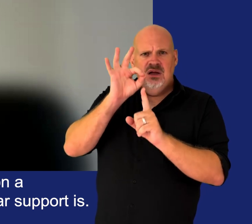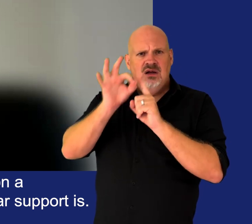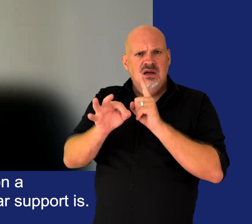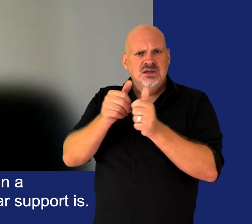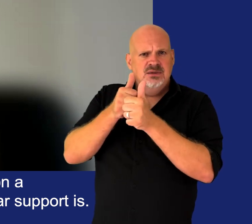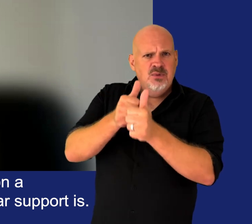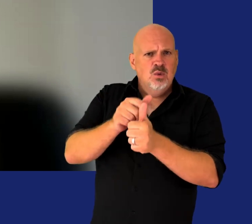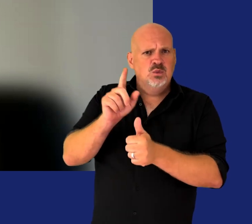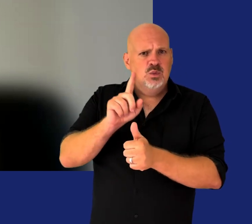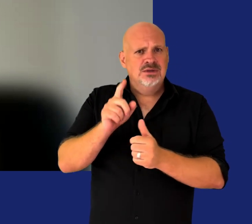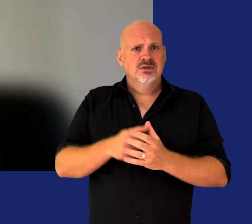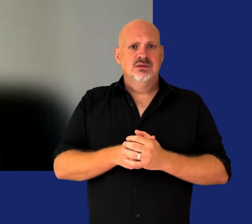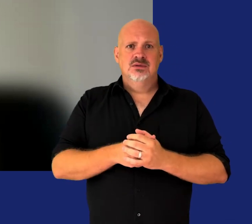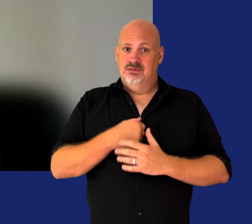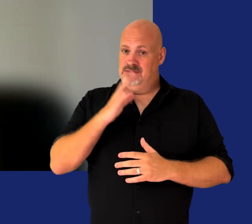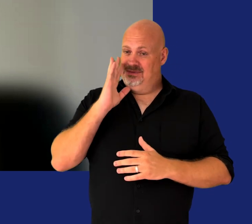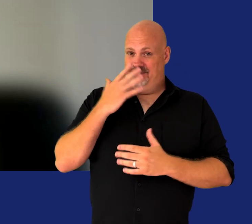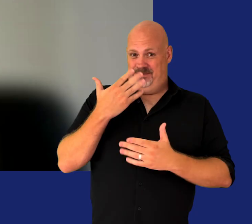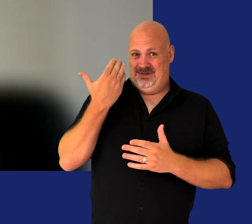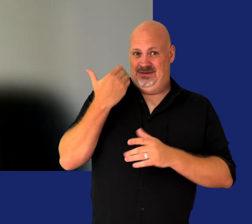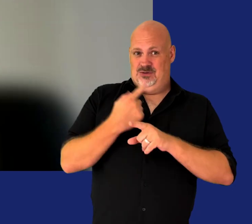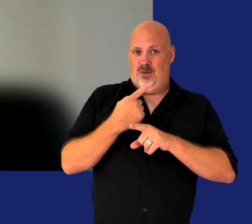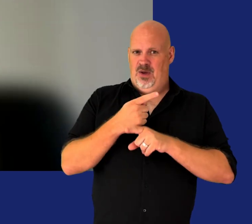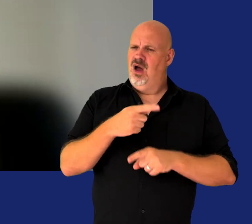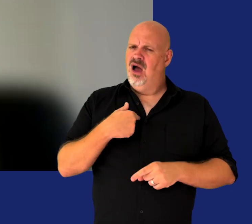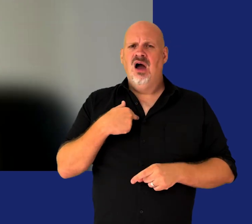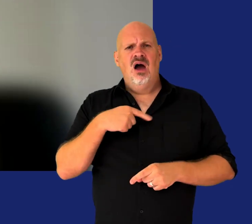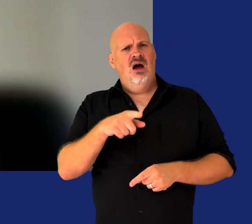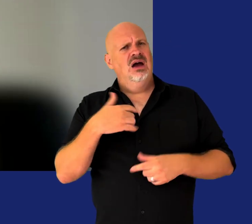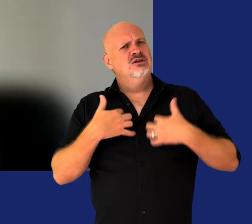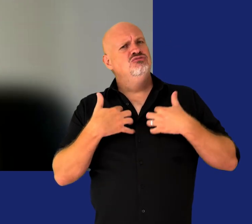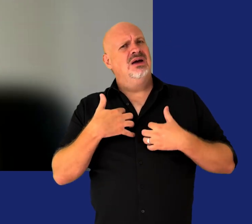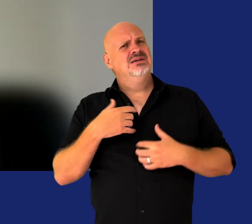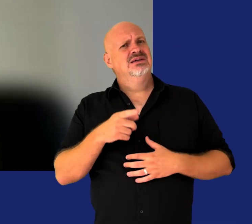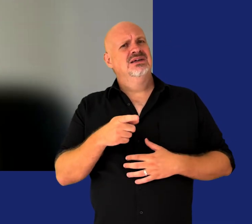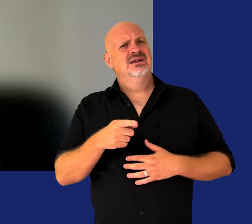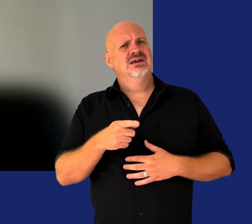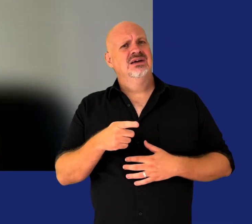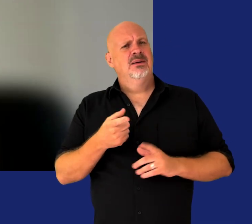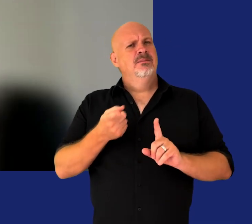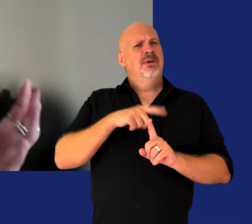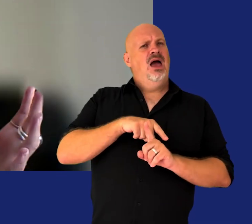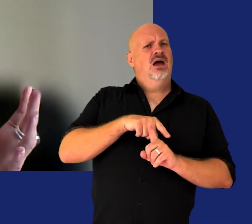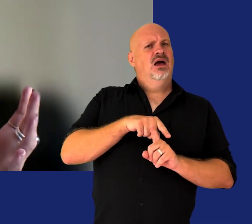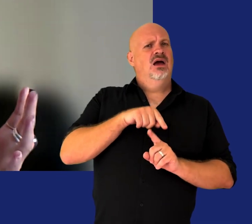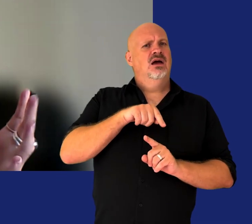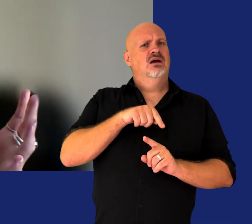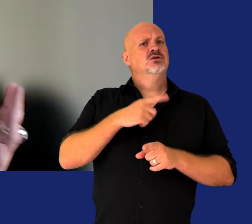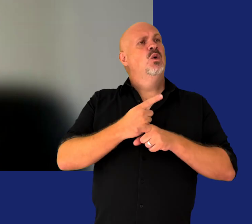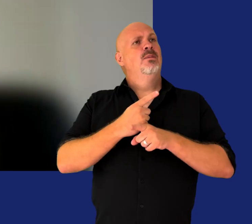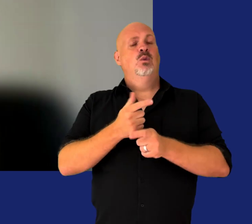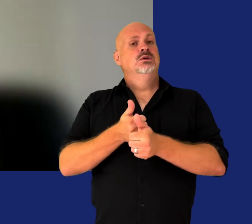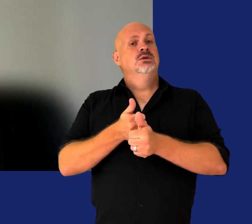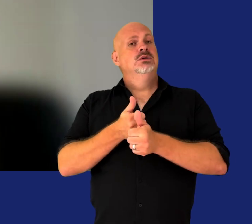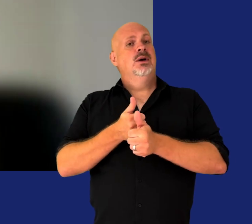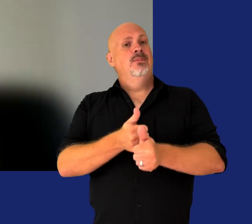support is. I think we heard earlier, and it's just it's interesting to come back to that when we talk